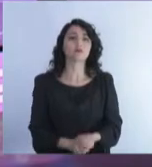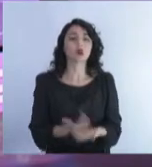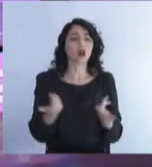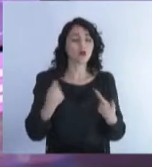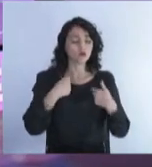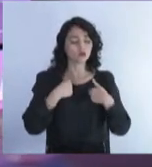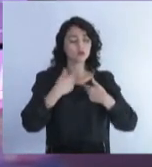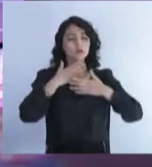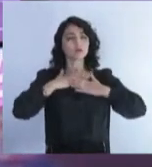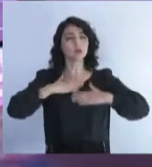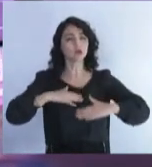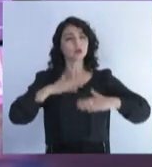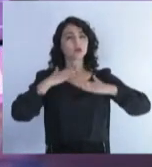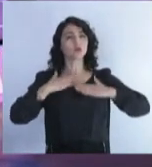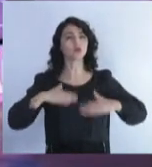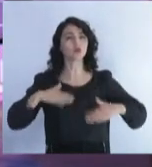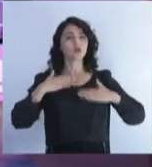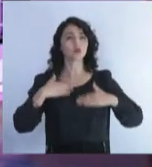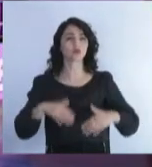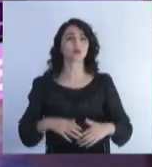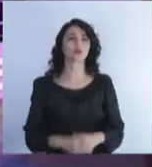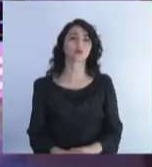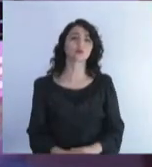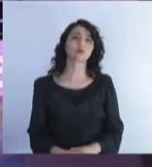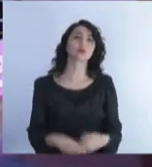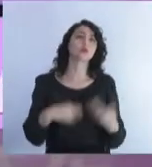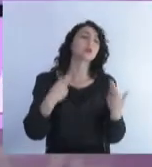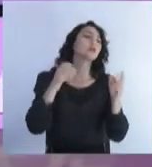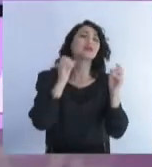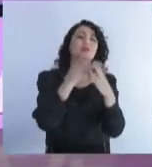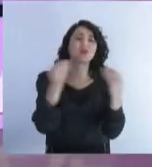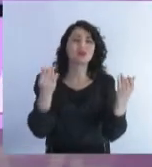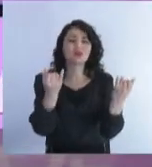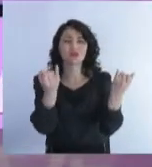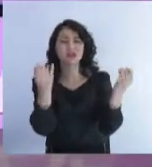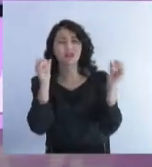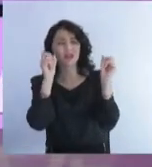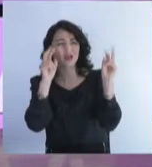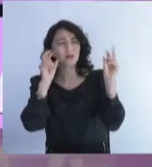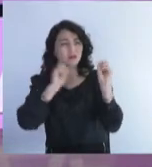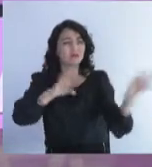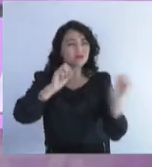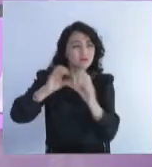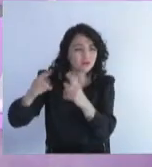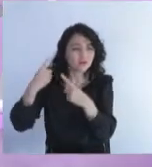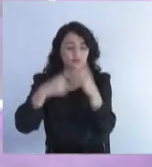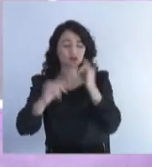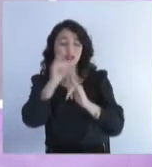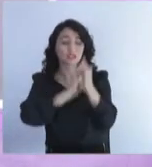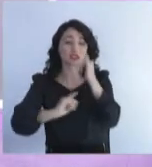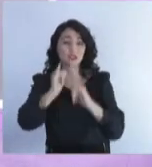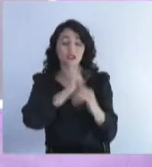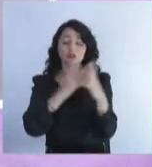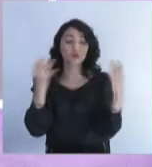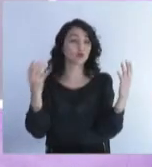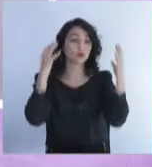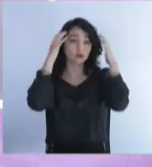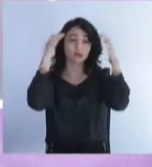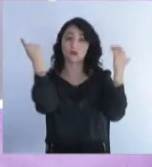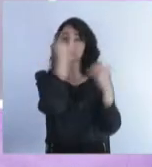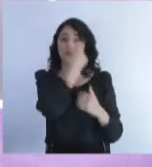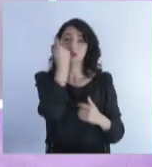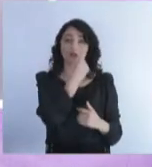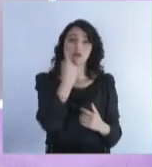them stay more calm while they're dealing with this enhanced intellectual demand for